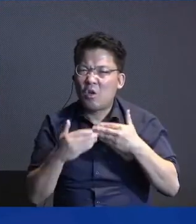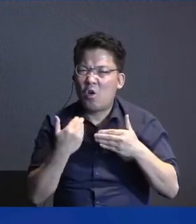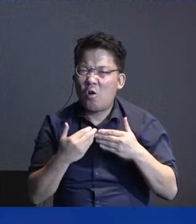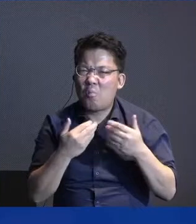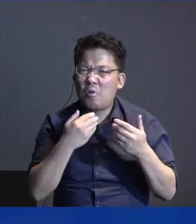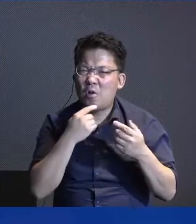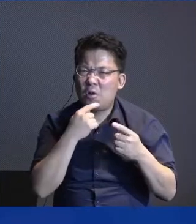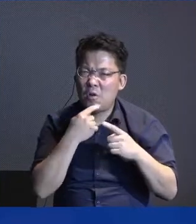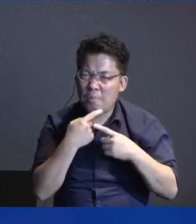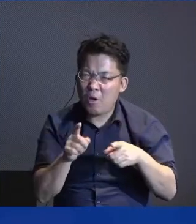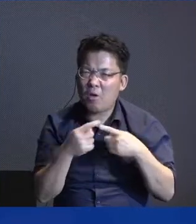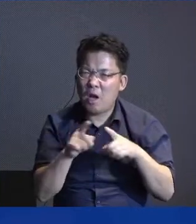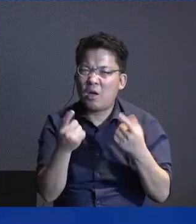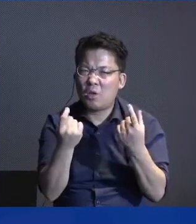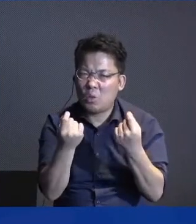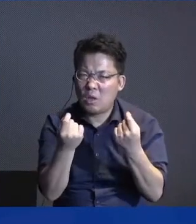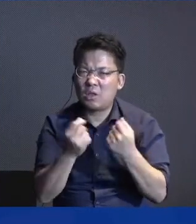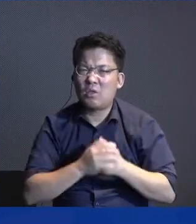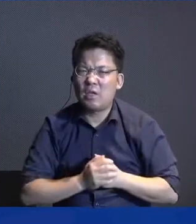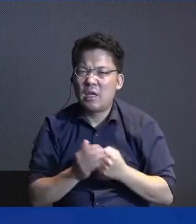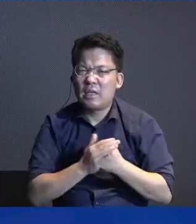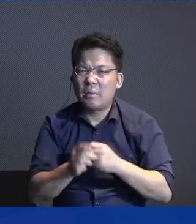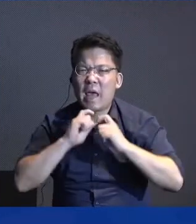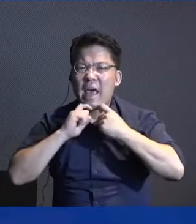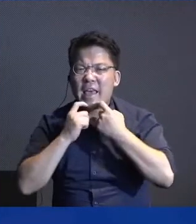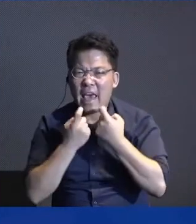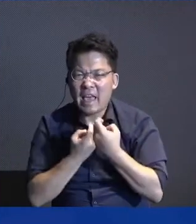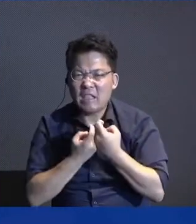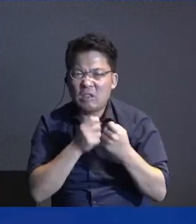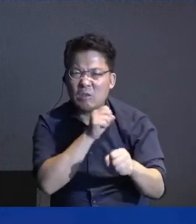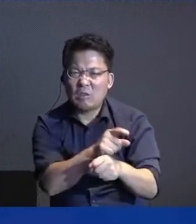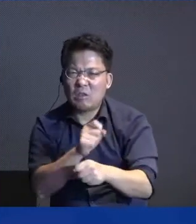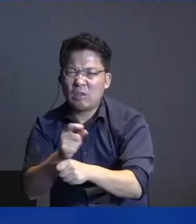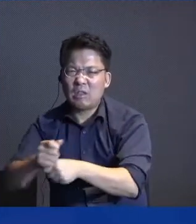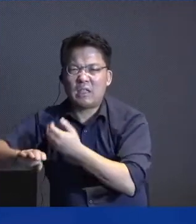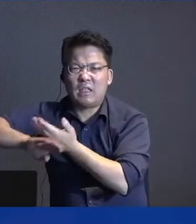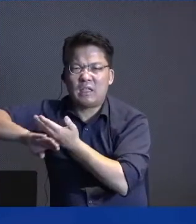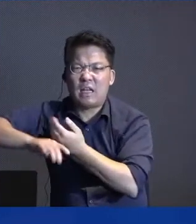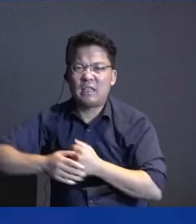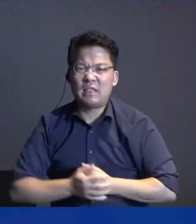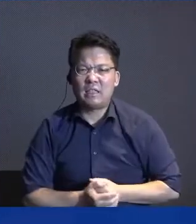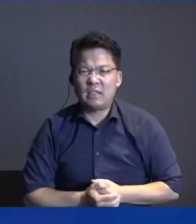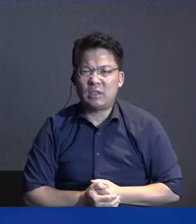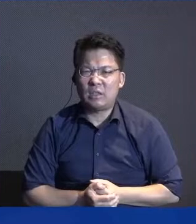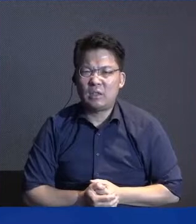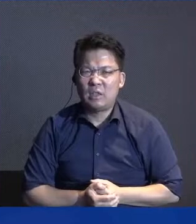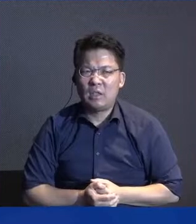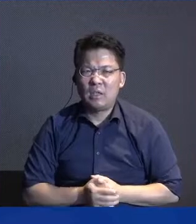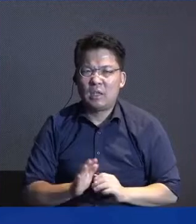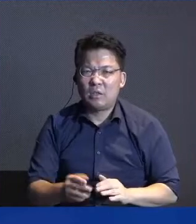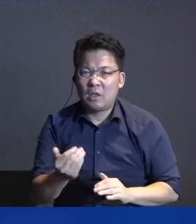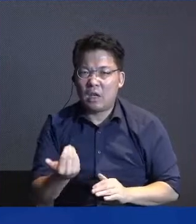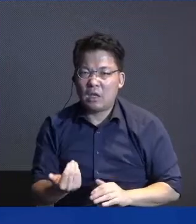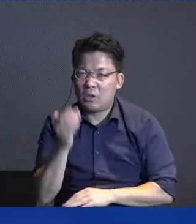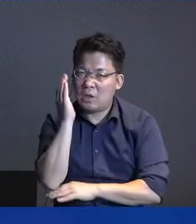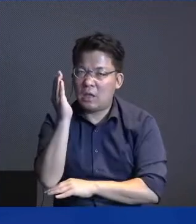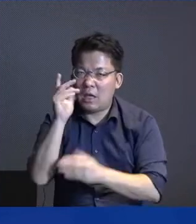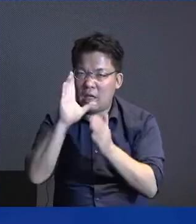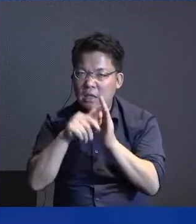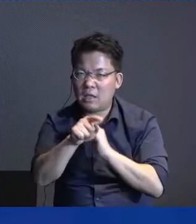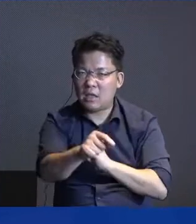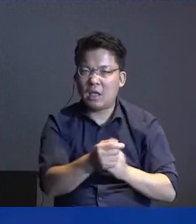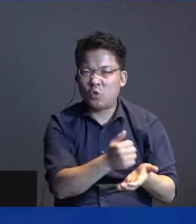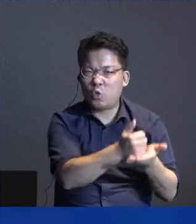feel discriminated, I did show the components, how dignity is compromised. So if a person feels stigmatized, discriminated,